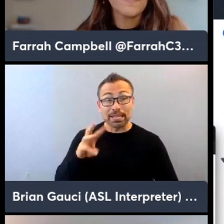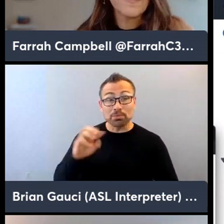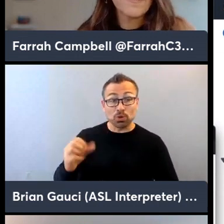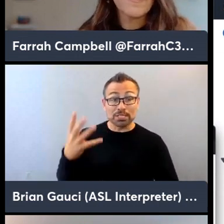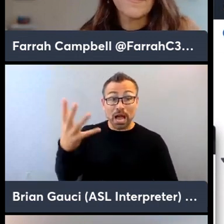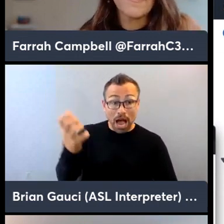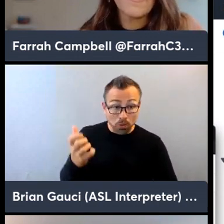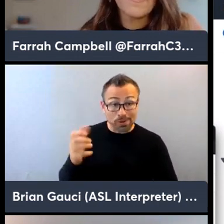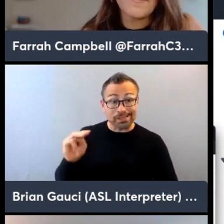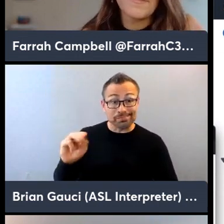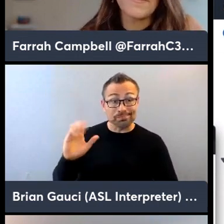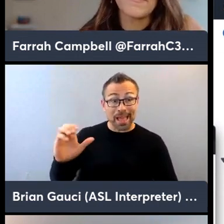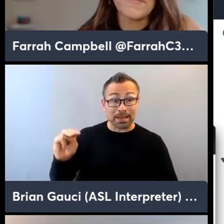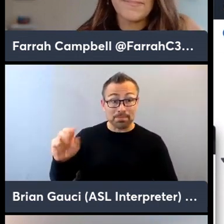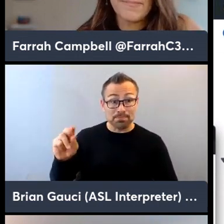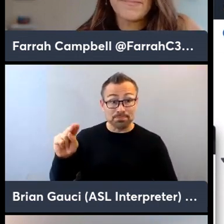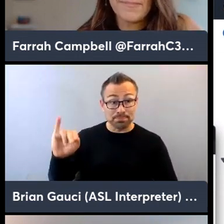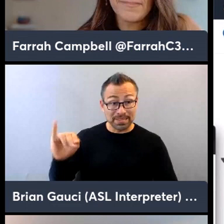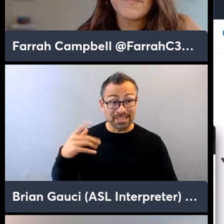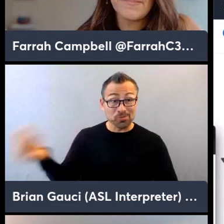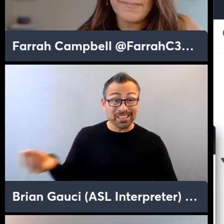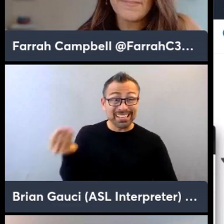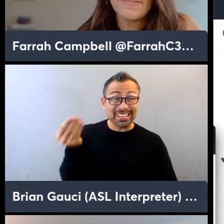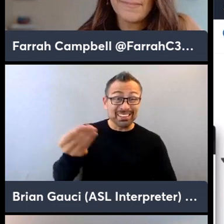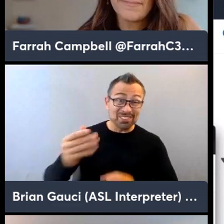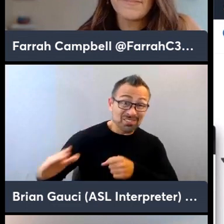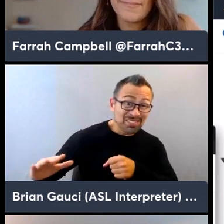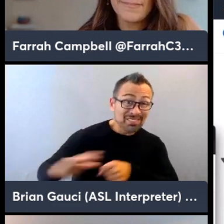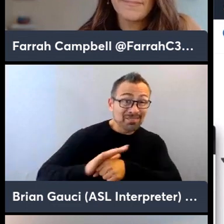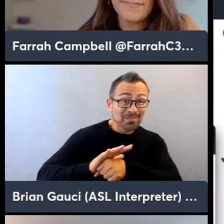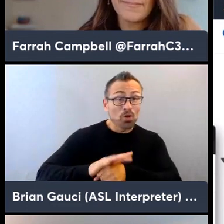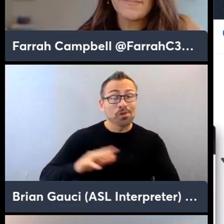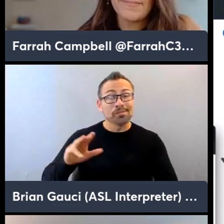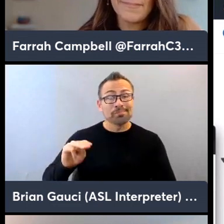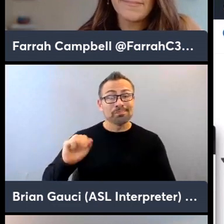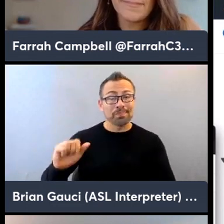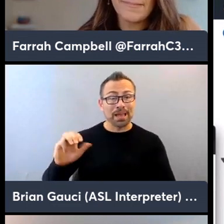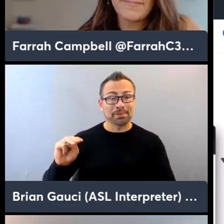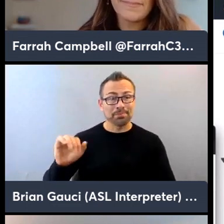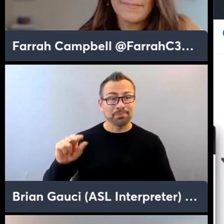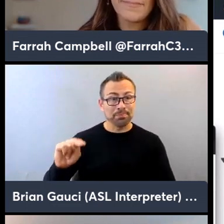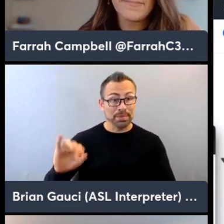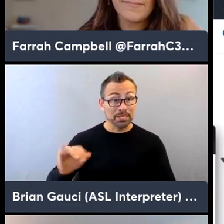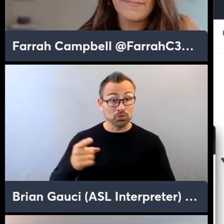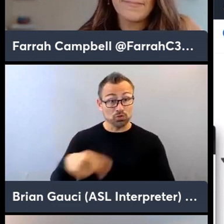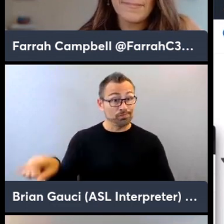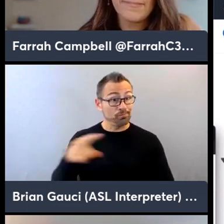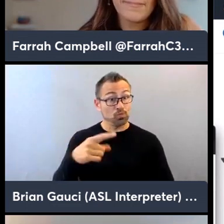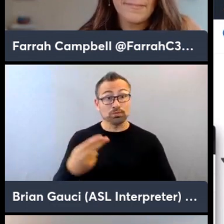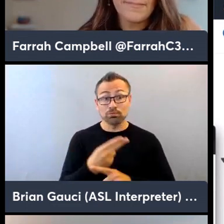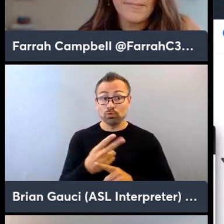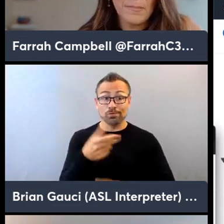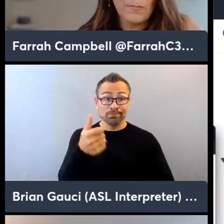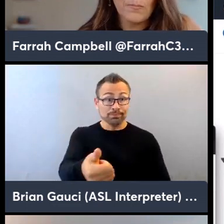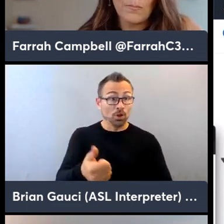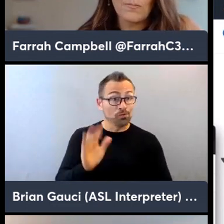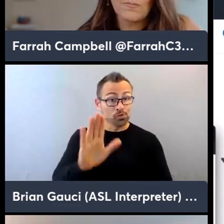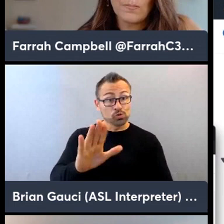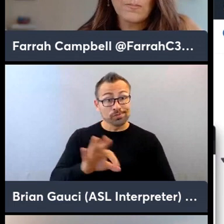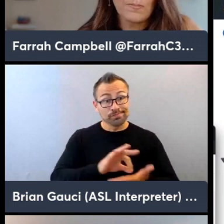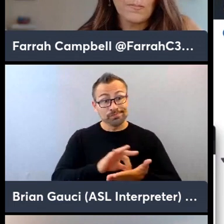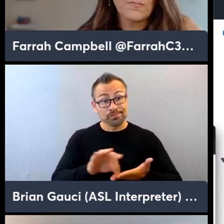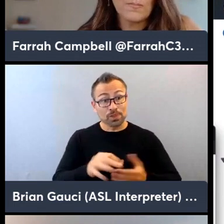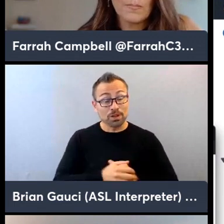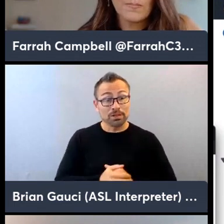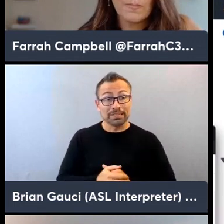the entire Mac Mini. Right, you have that entire Mac Mini for your use in your account. In EC2